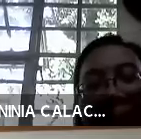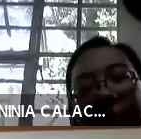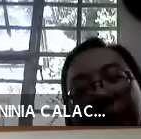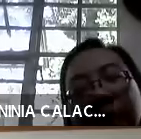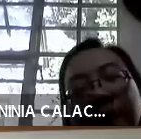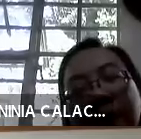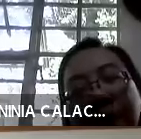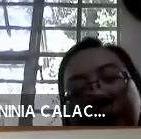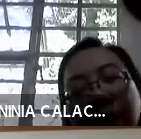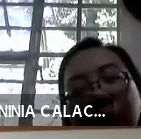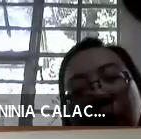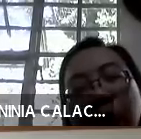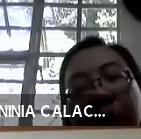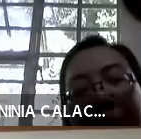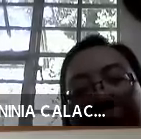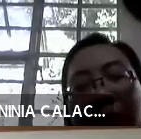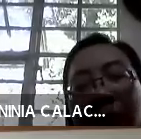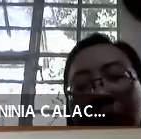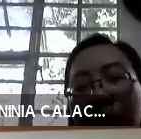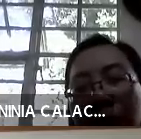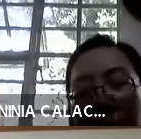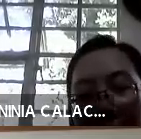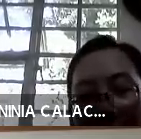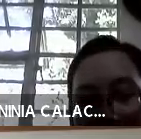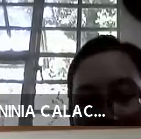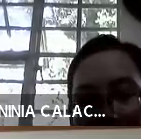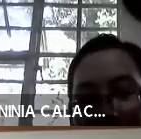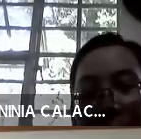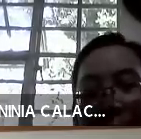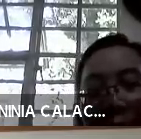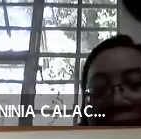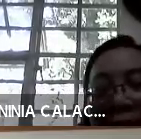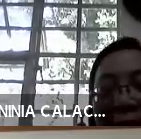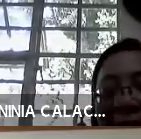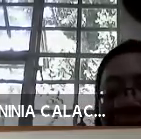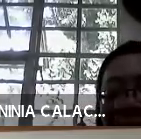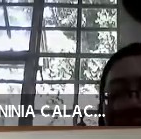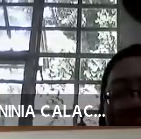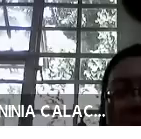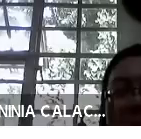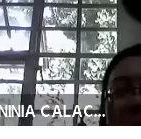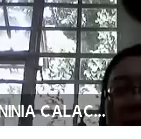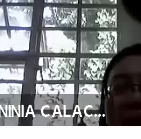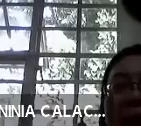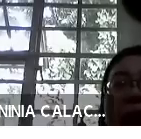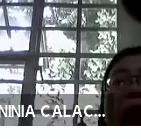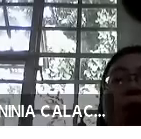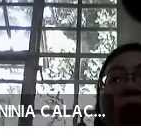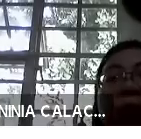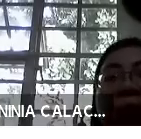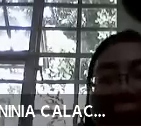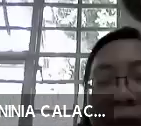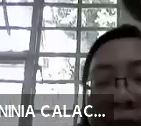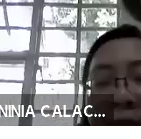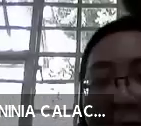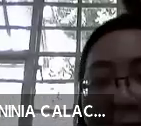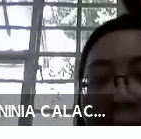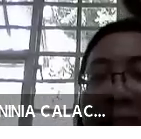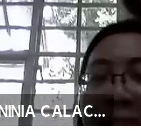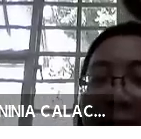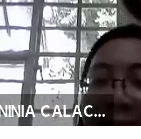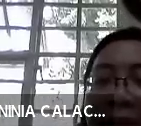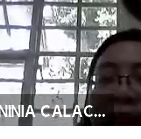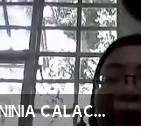footprints later is the path that we should lead our students as future teachers. With that, to all my mentors